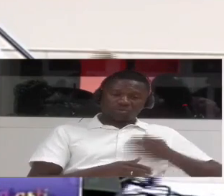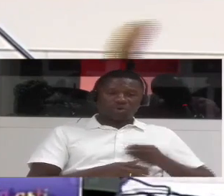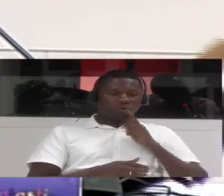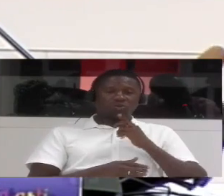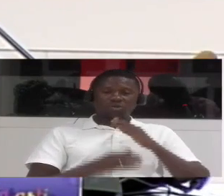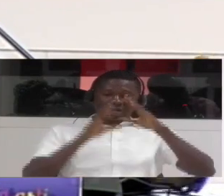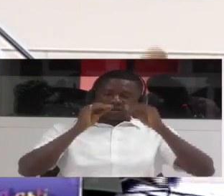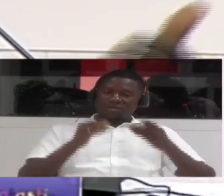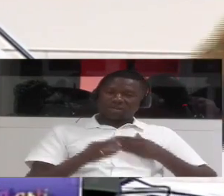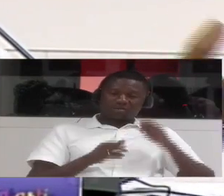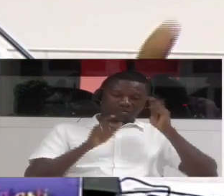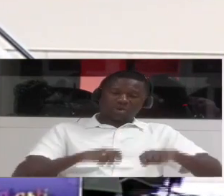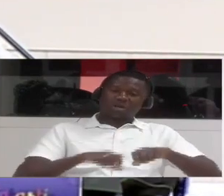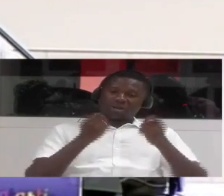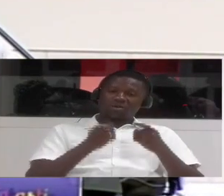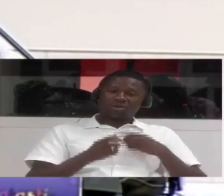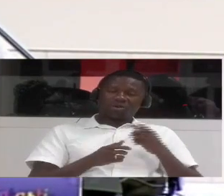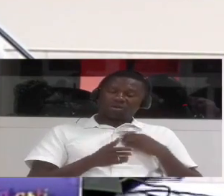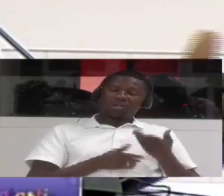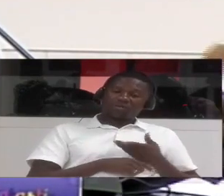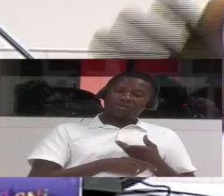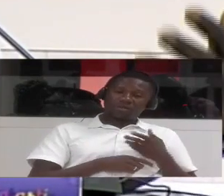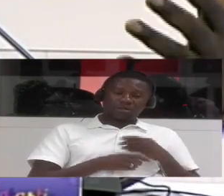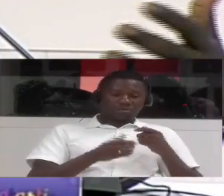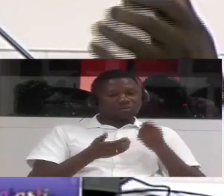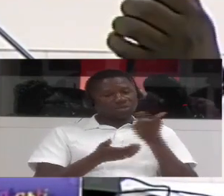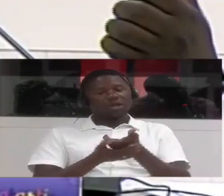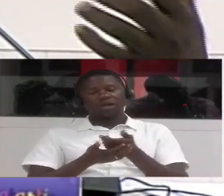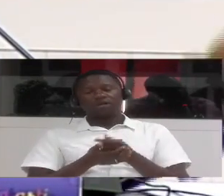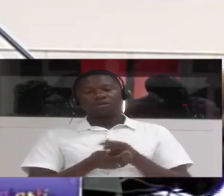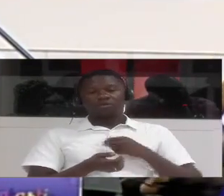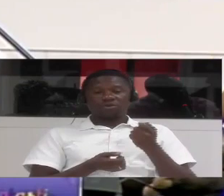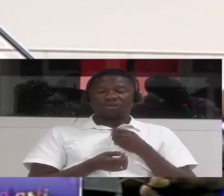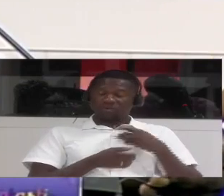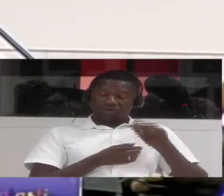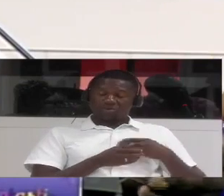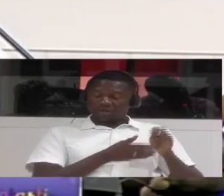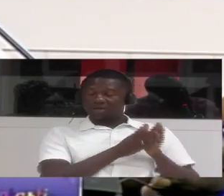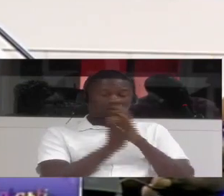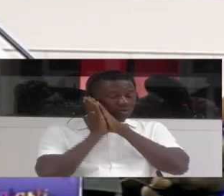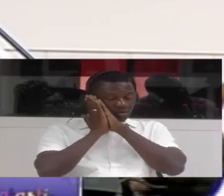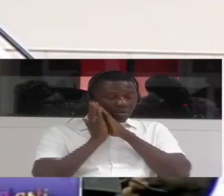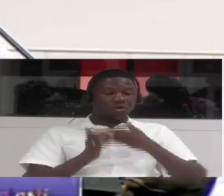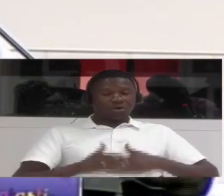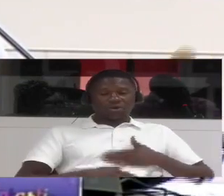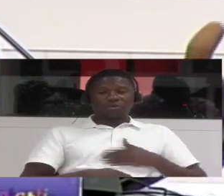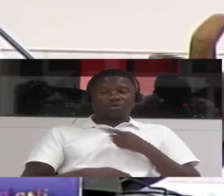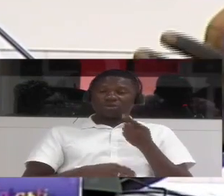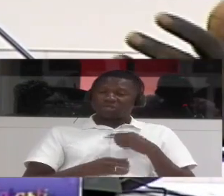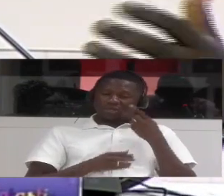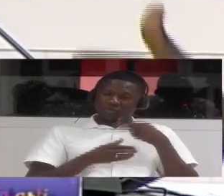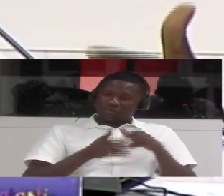money from elsewhere, even though I was going to bed hungry. Because that's the social contract we have with the people.